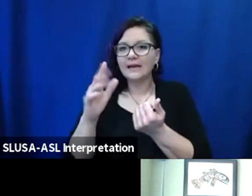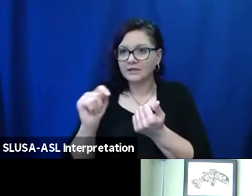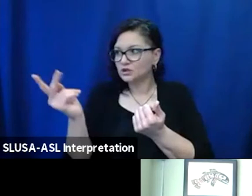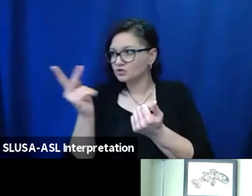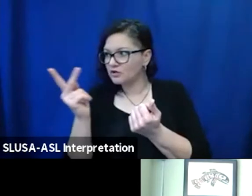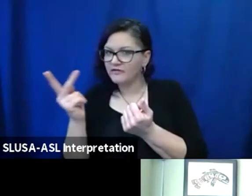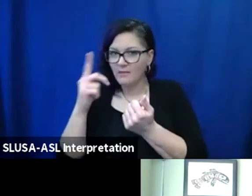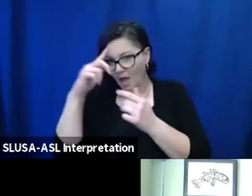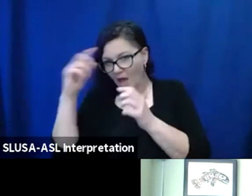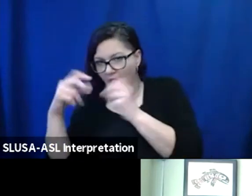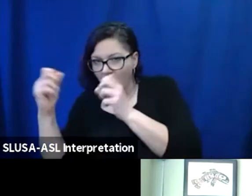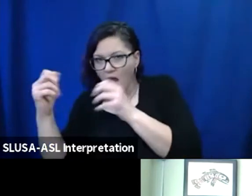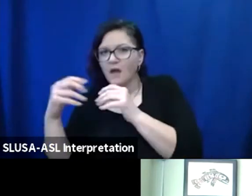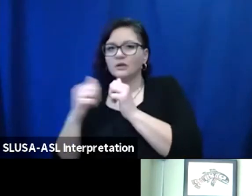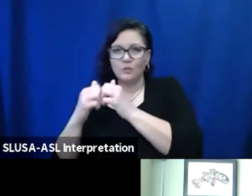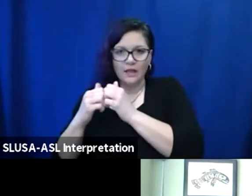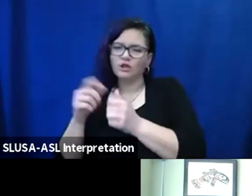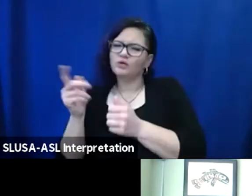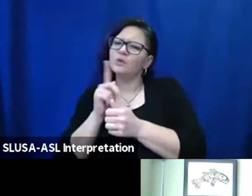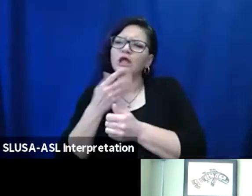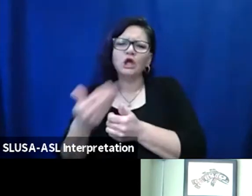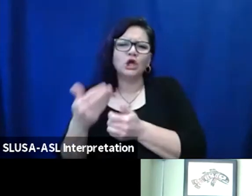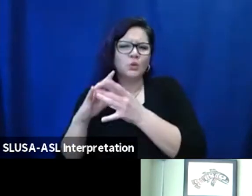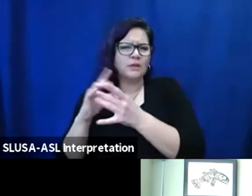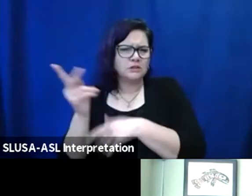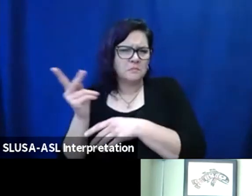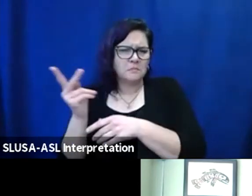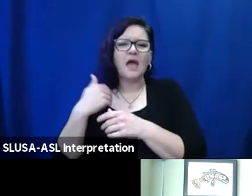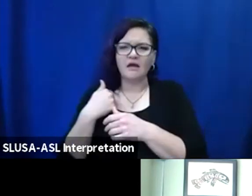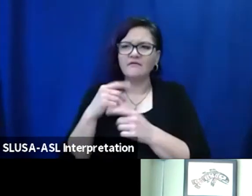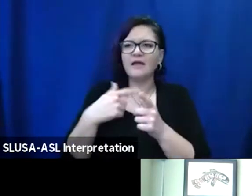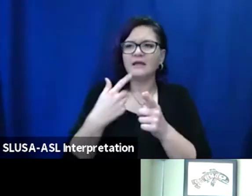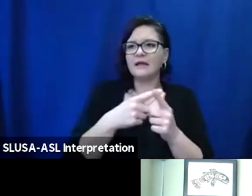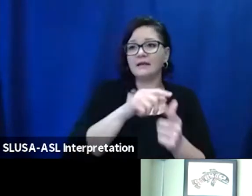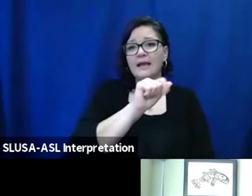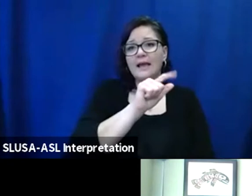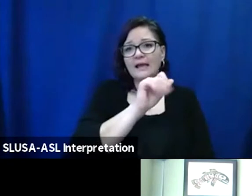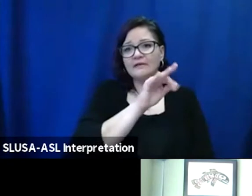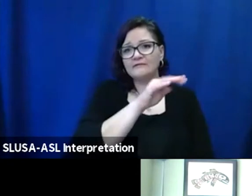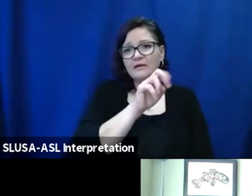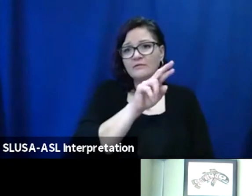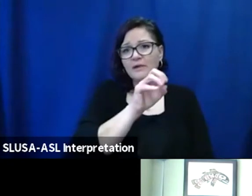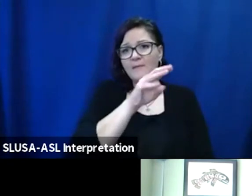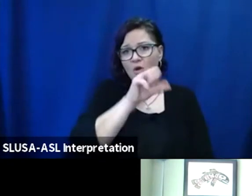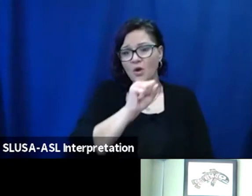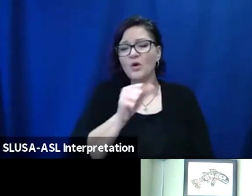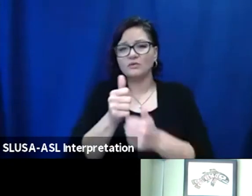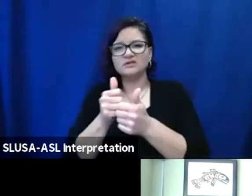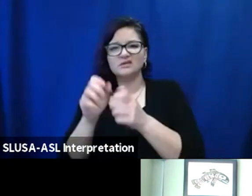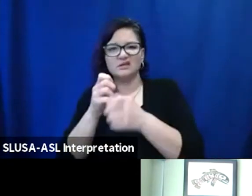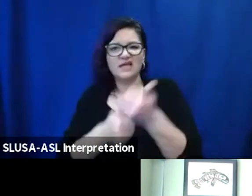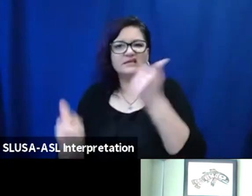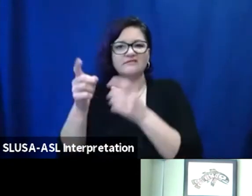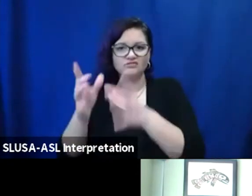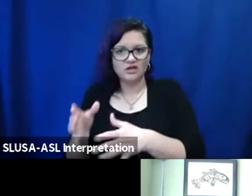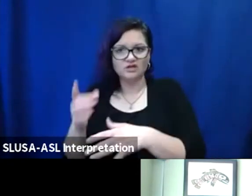heads together, and they have a very warm relationship. And Alfie Ramos, the executive director at WDVA, said, yes,